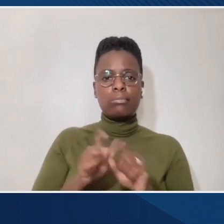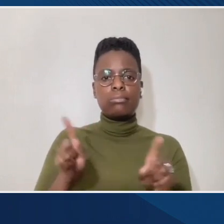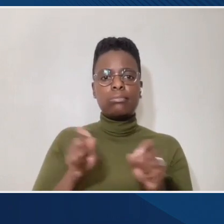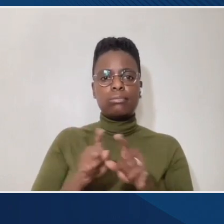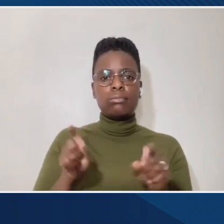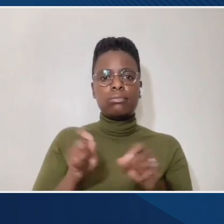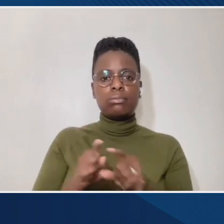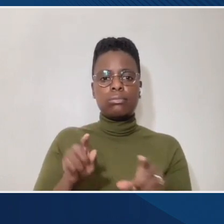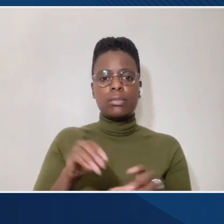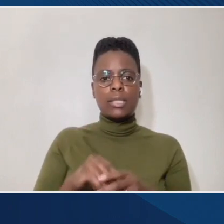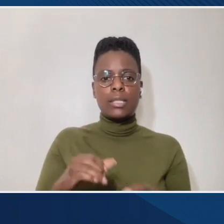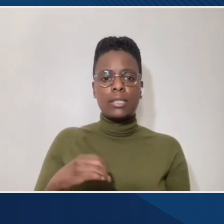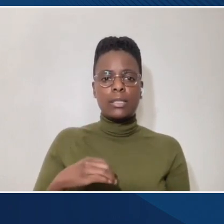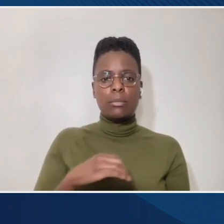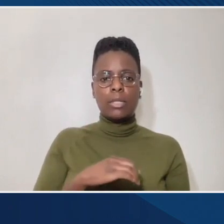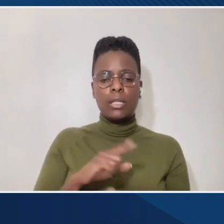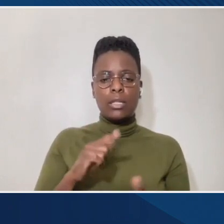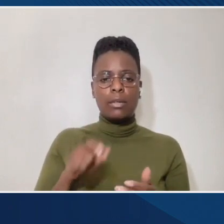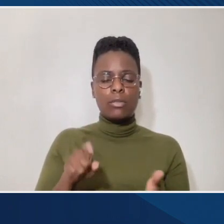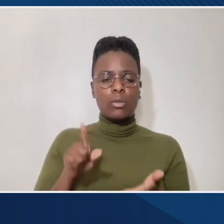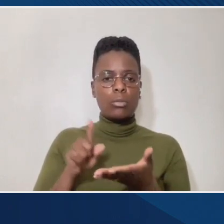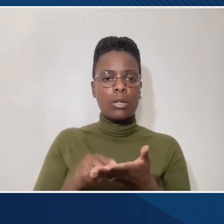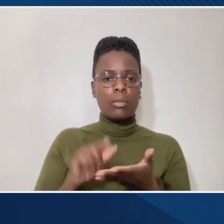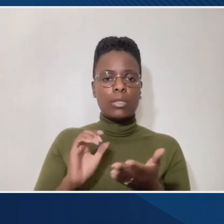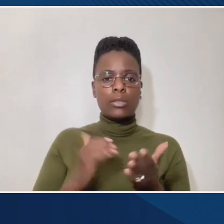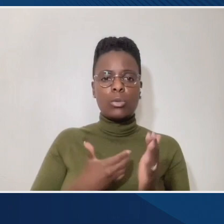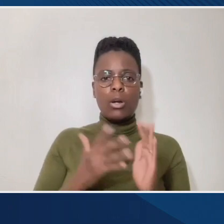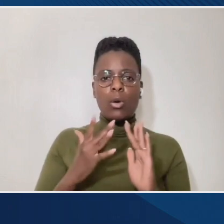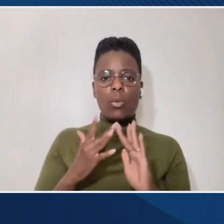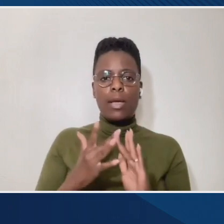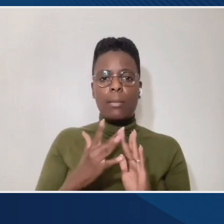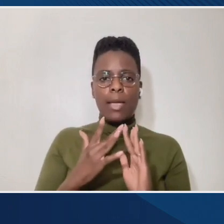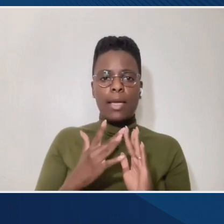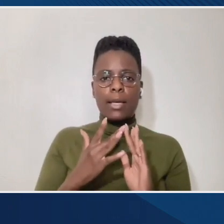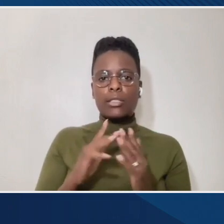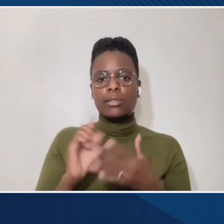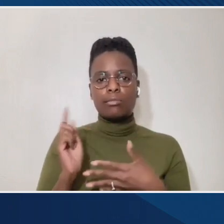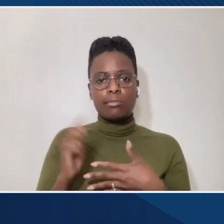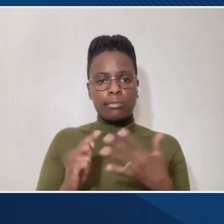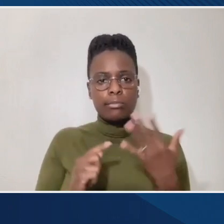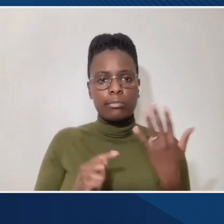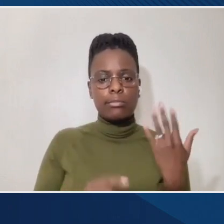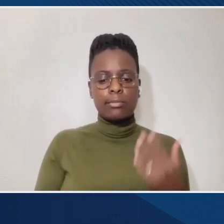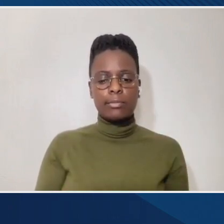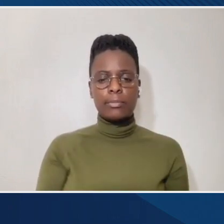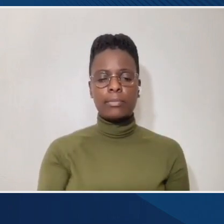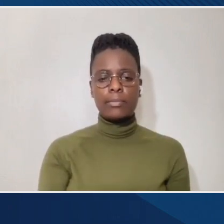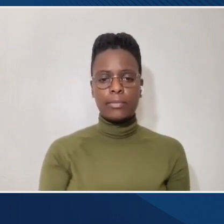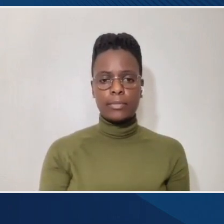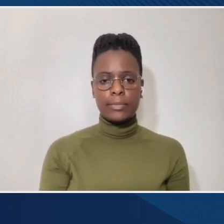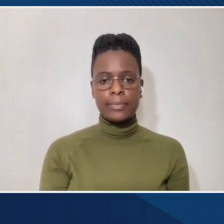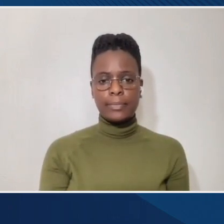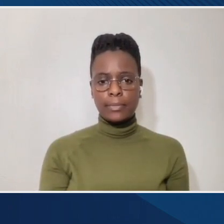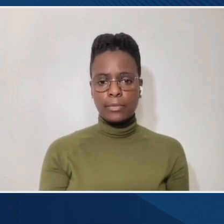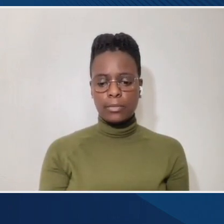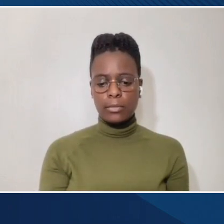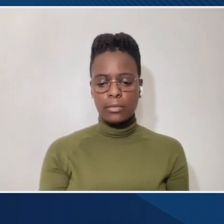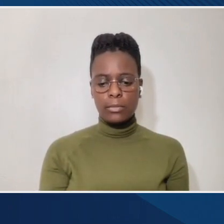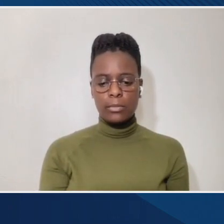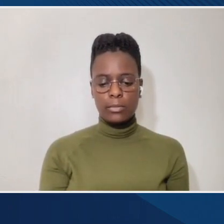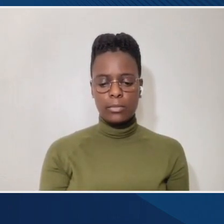So let's see. Maybe do you all want Vanessa to put the language back up